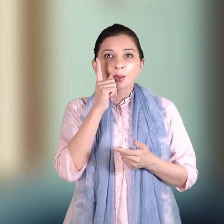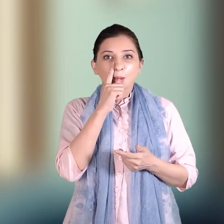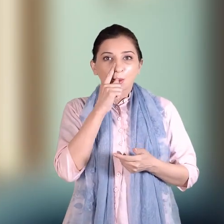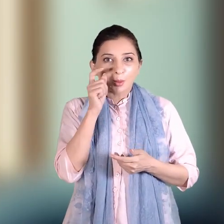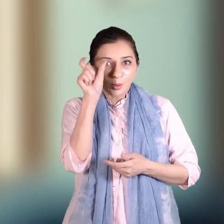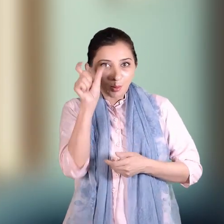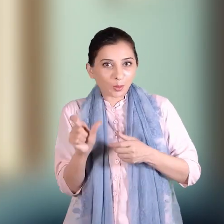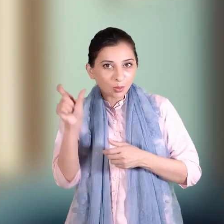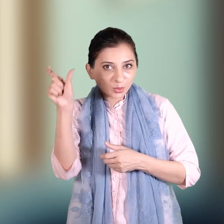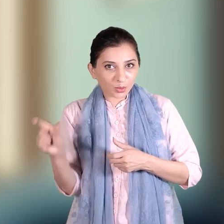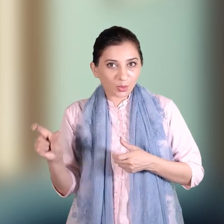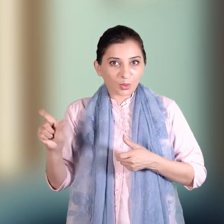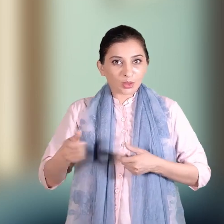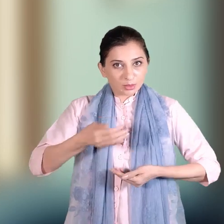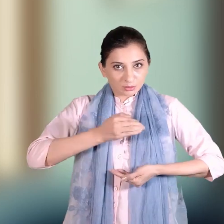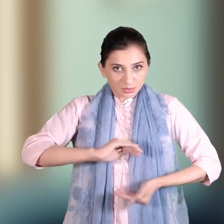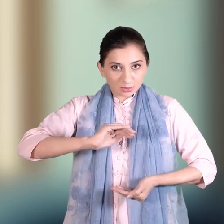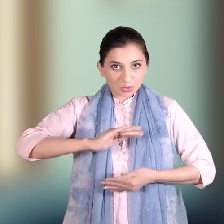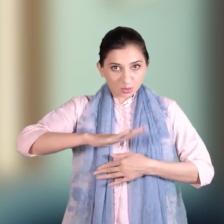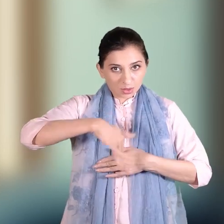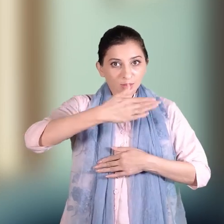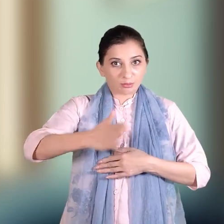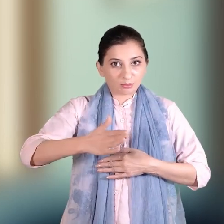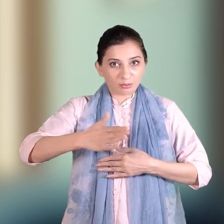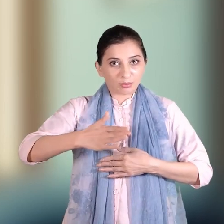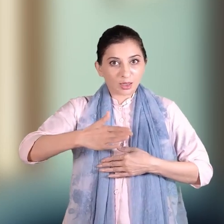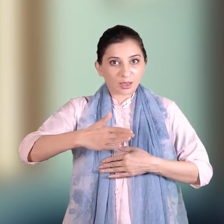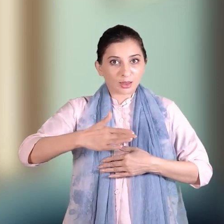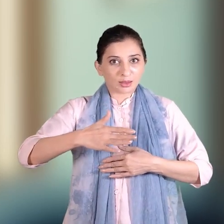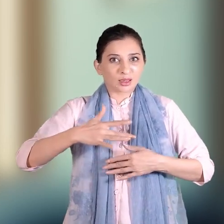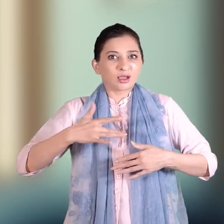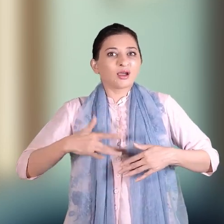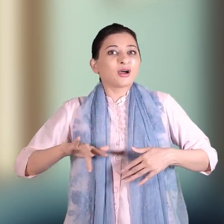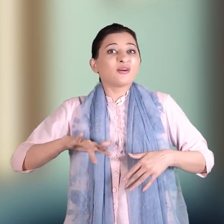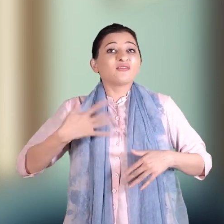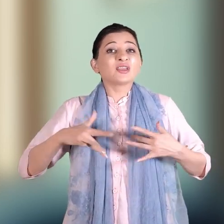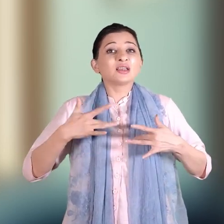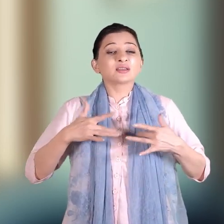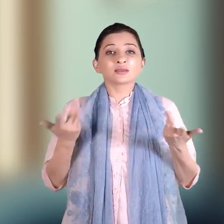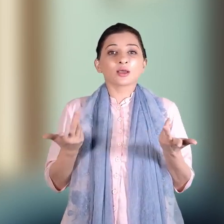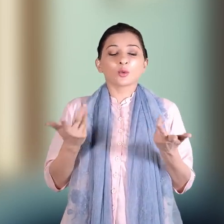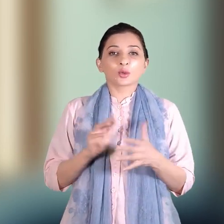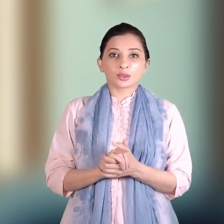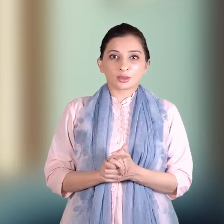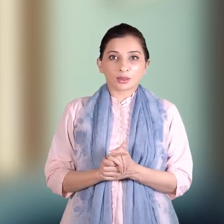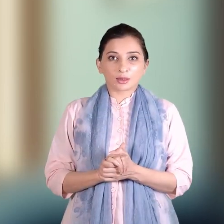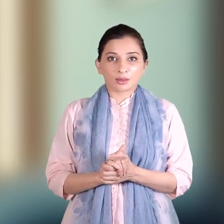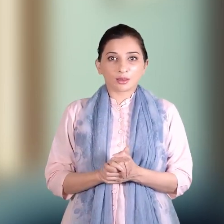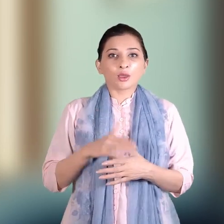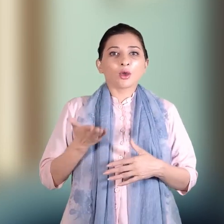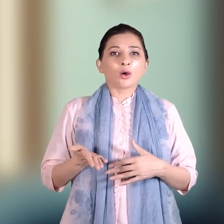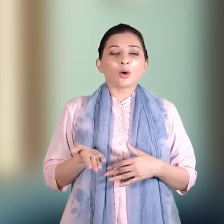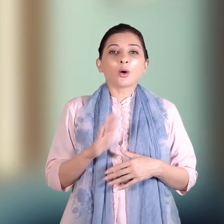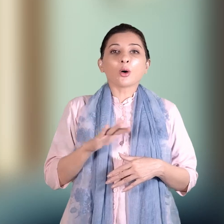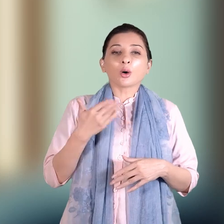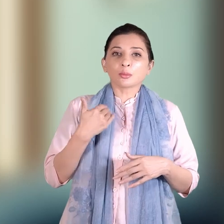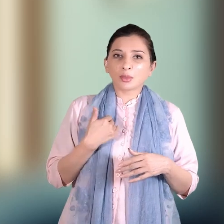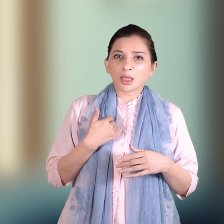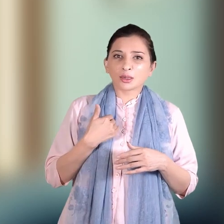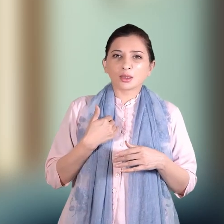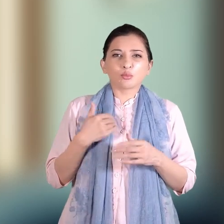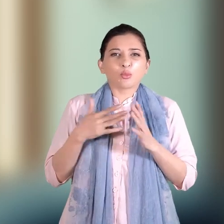experience. Having experienced this myself recently, and also by interacting